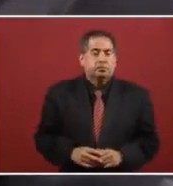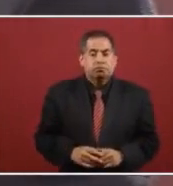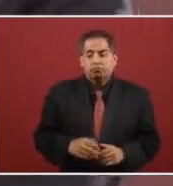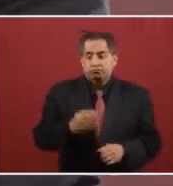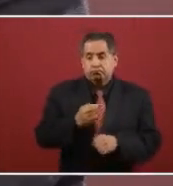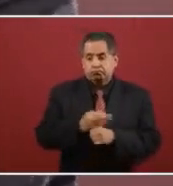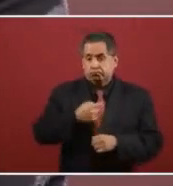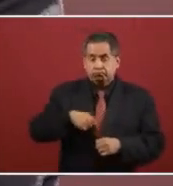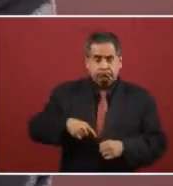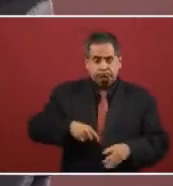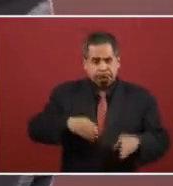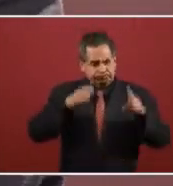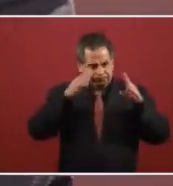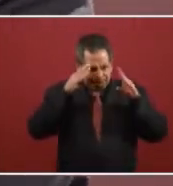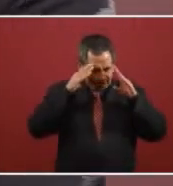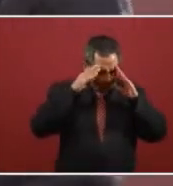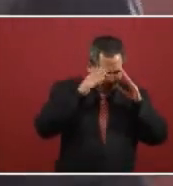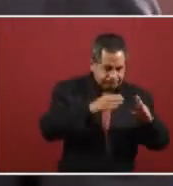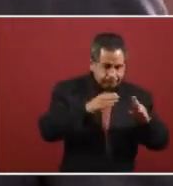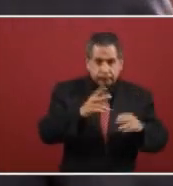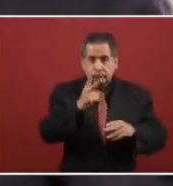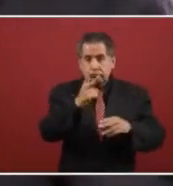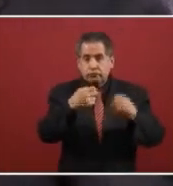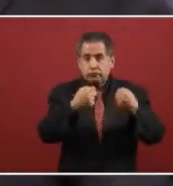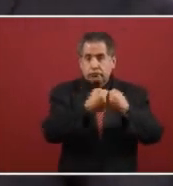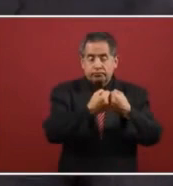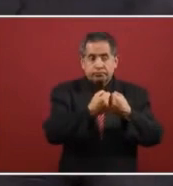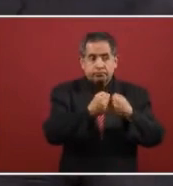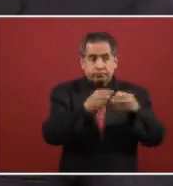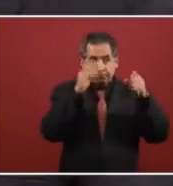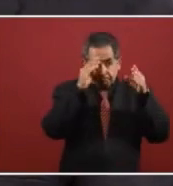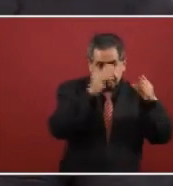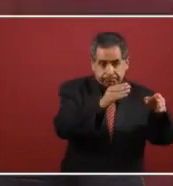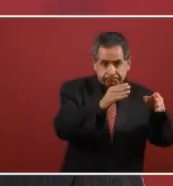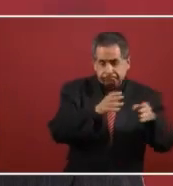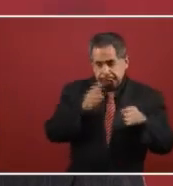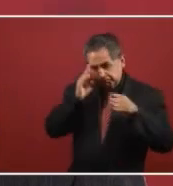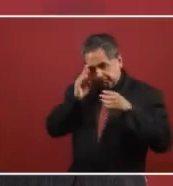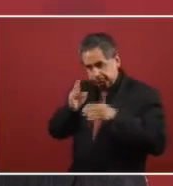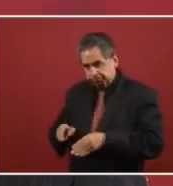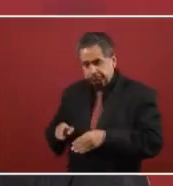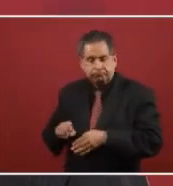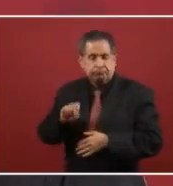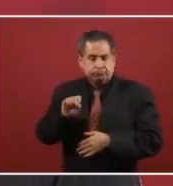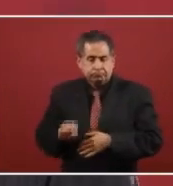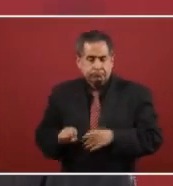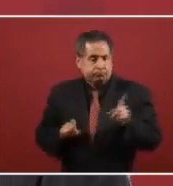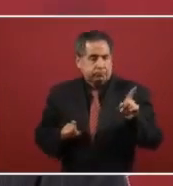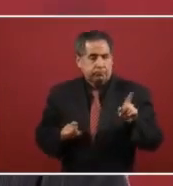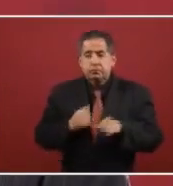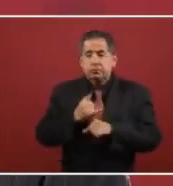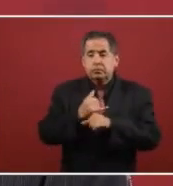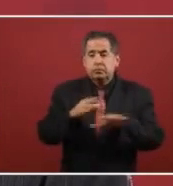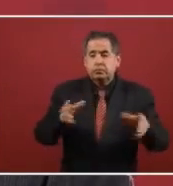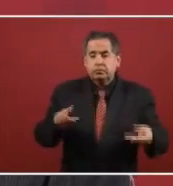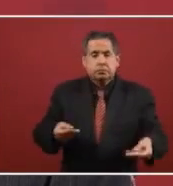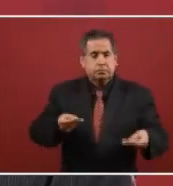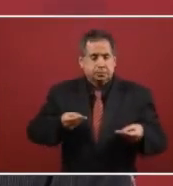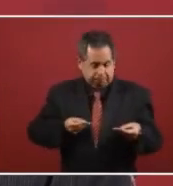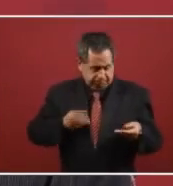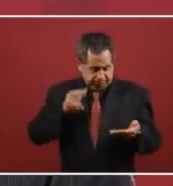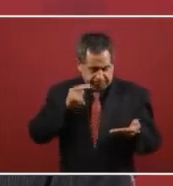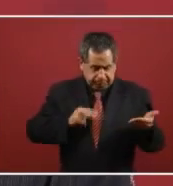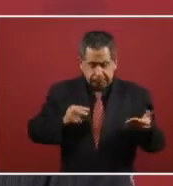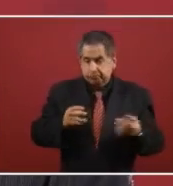estamos atendiendo So we're attending fronteras. to the two borders. Tengo el informe I have the de que information